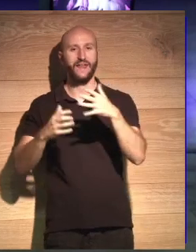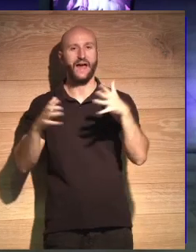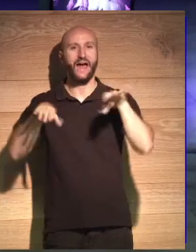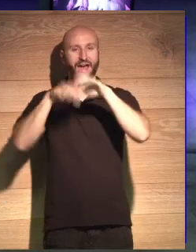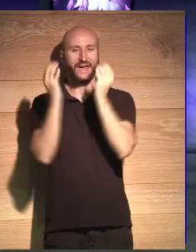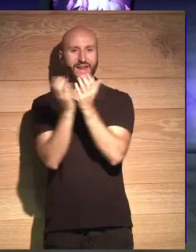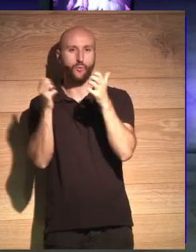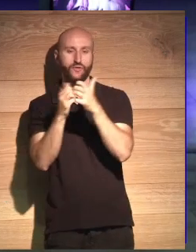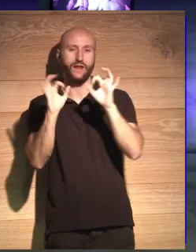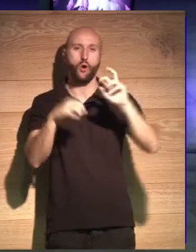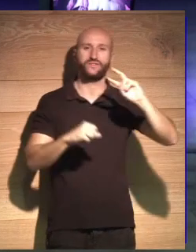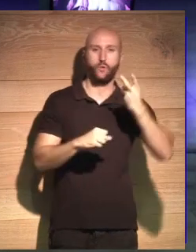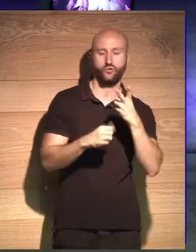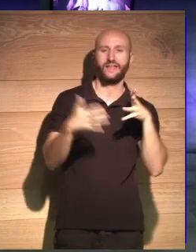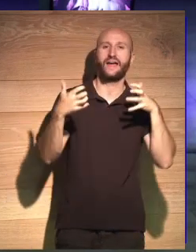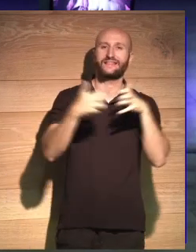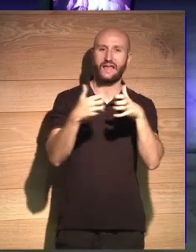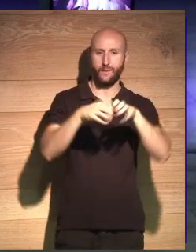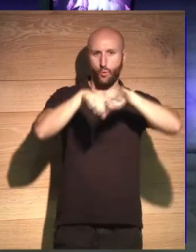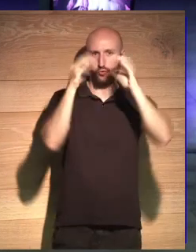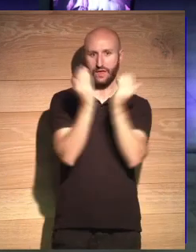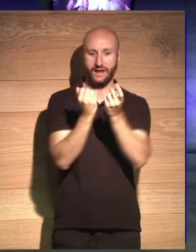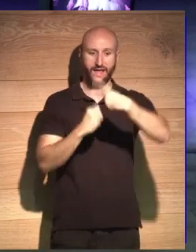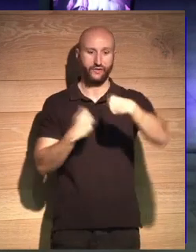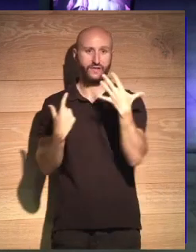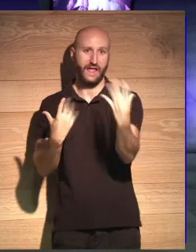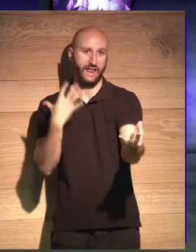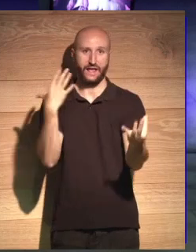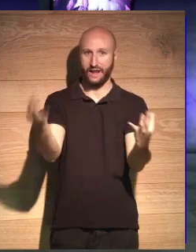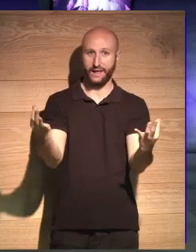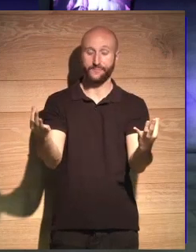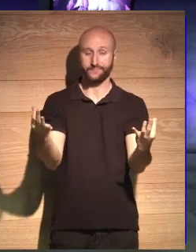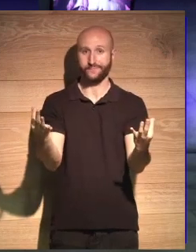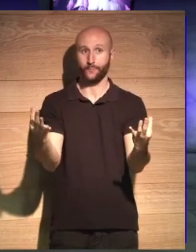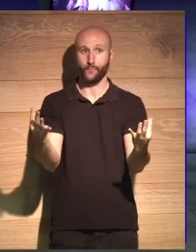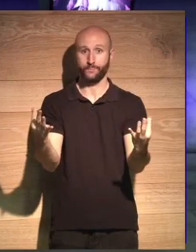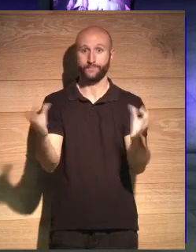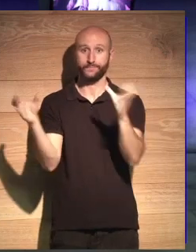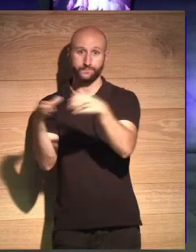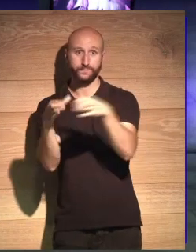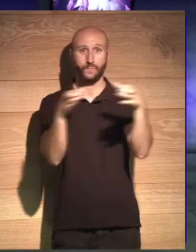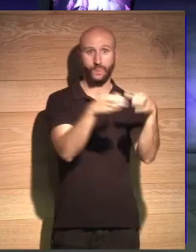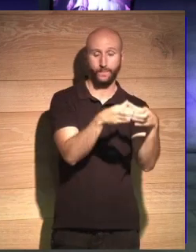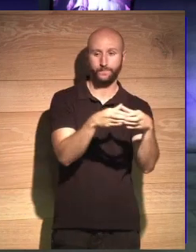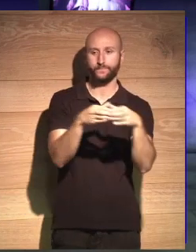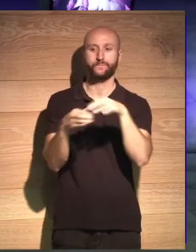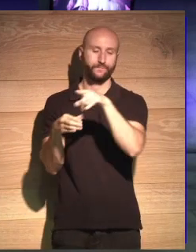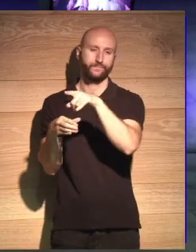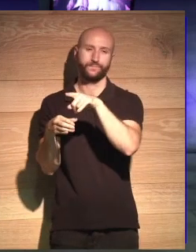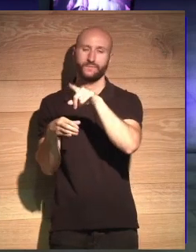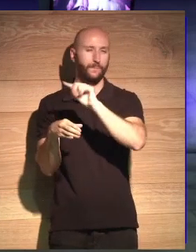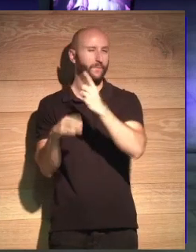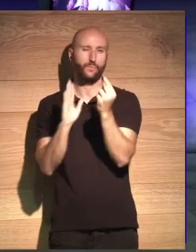about the First or the Second World Wars. They could choose whichever, and most of the groups